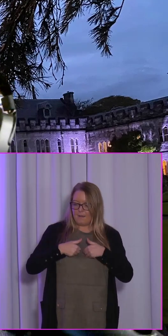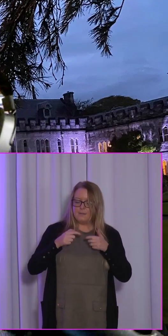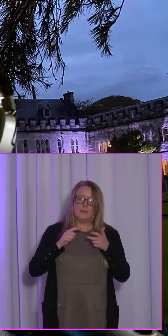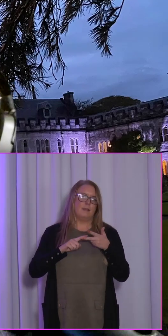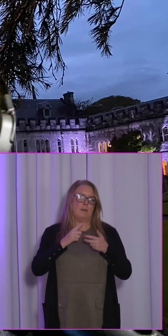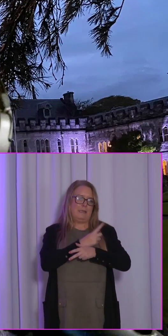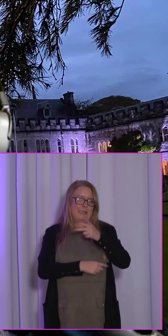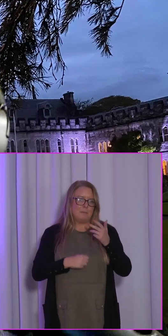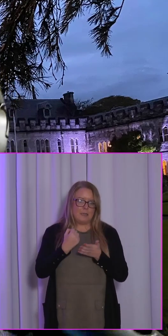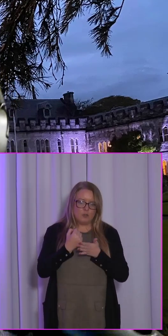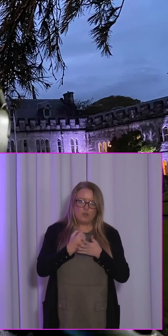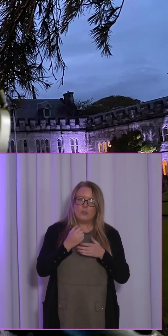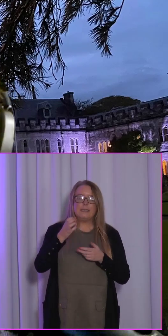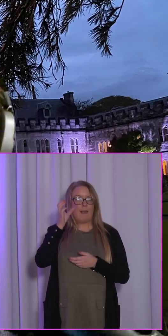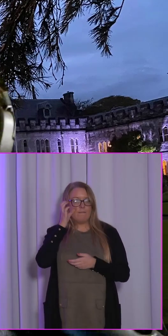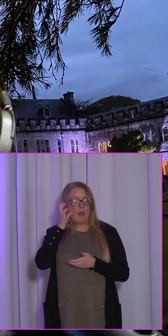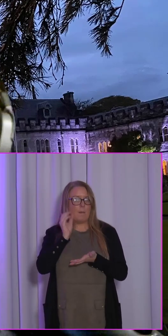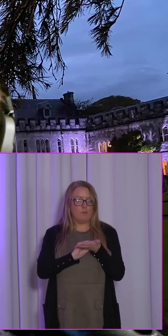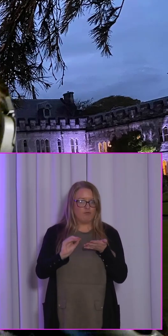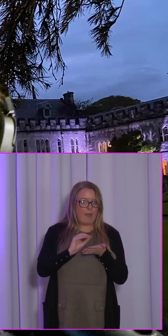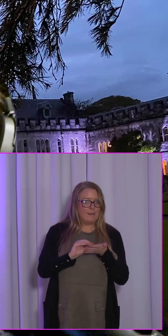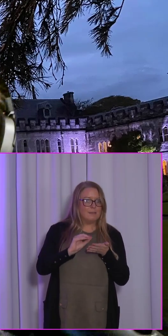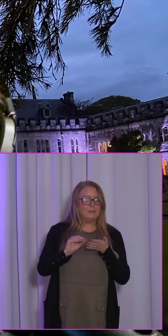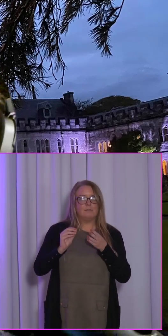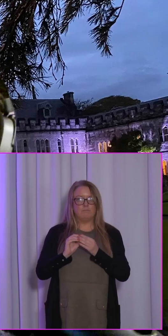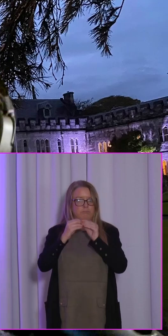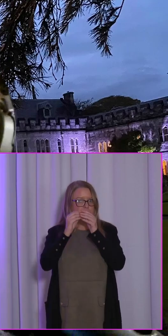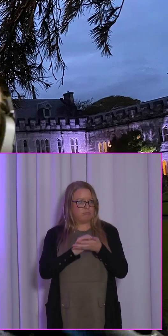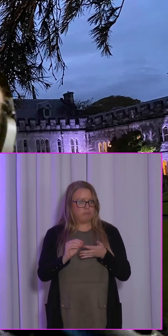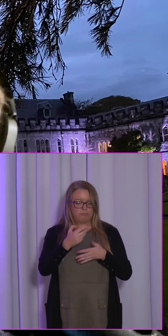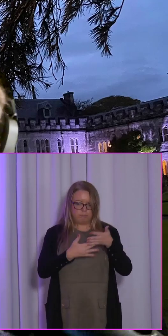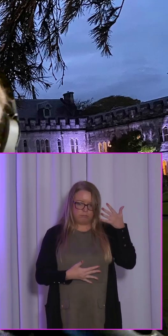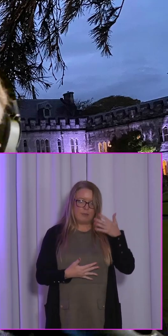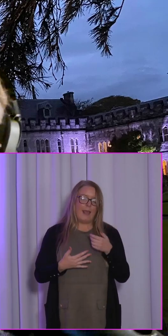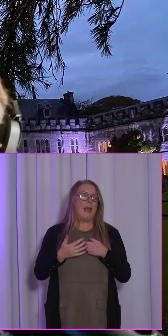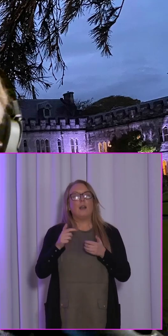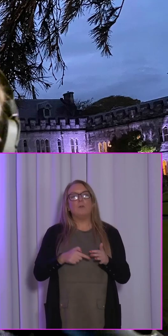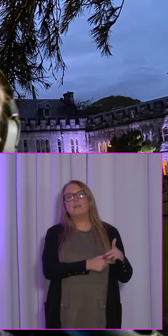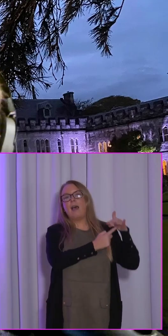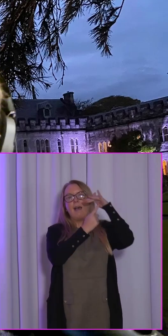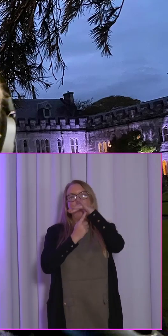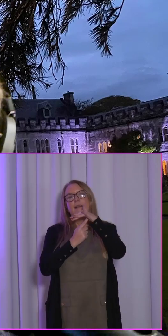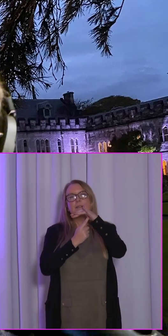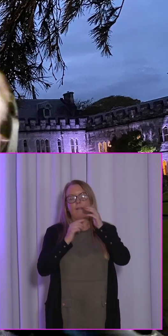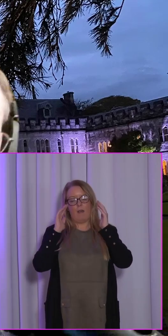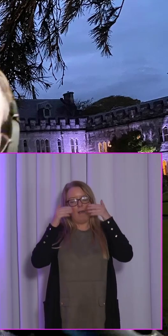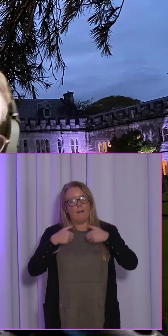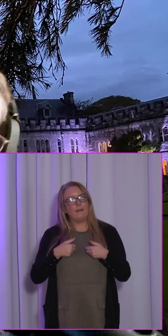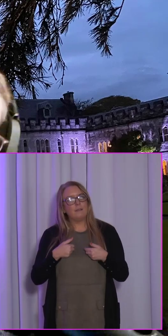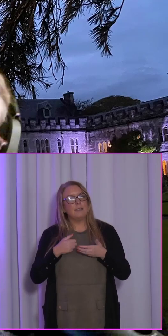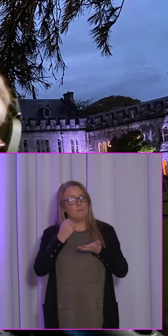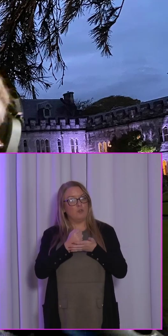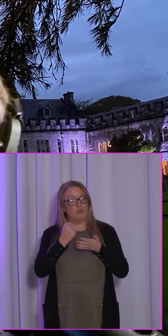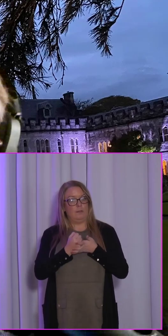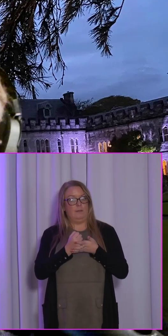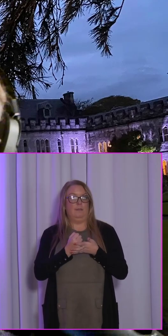creative writing. I was until recently the head of autism studies at UCC, and now I create programs